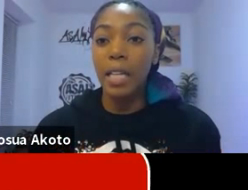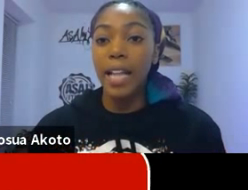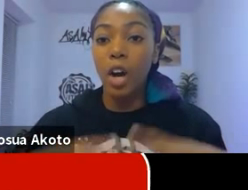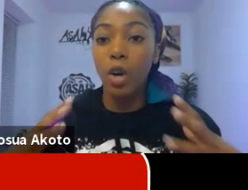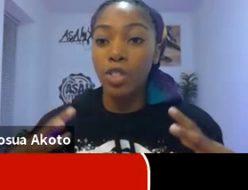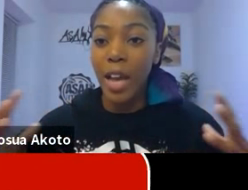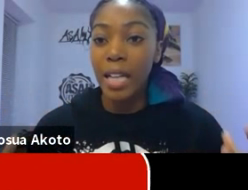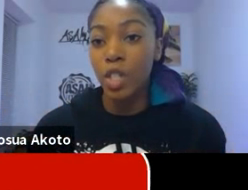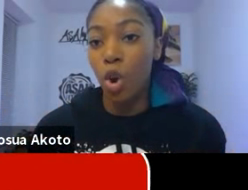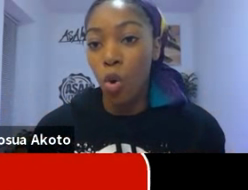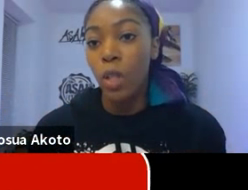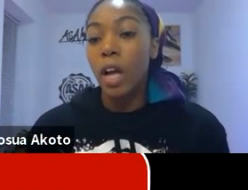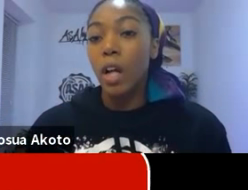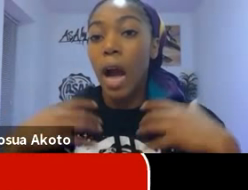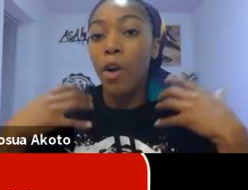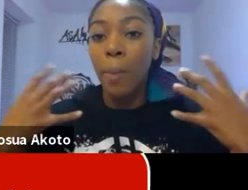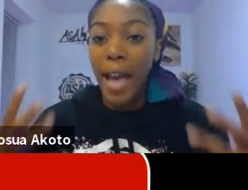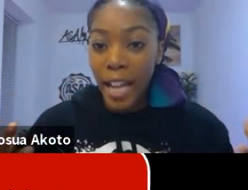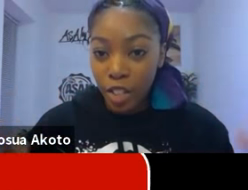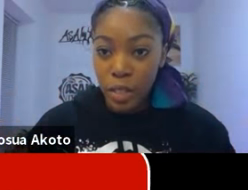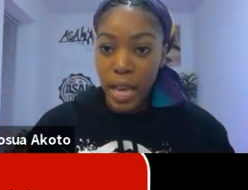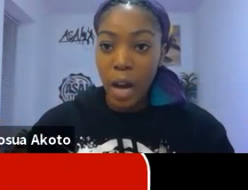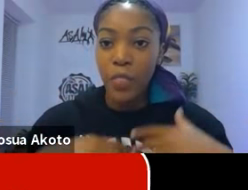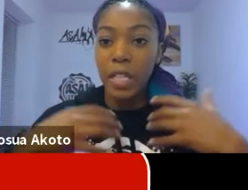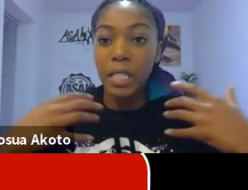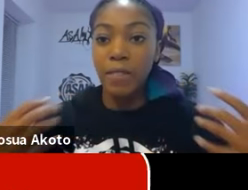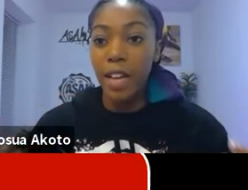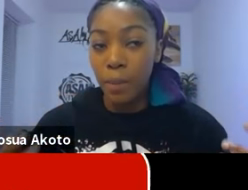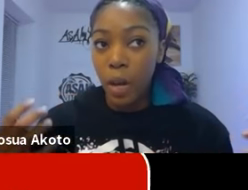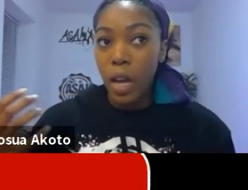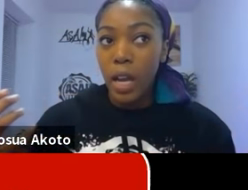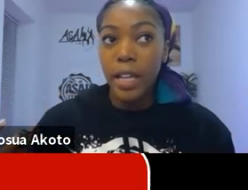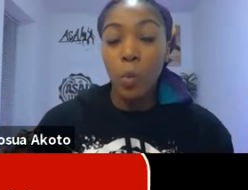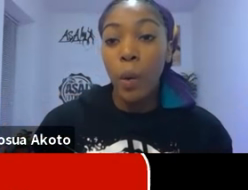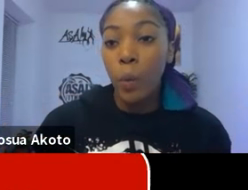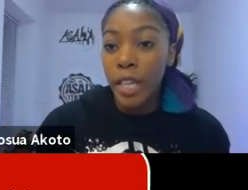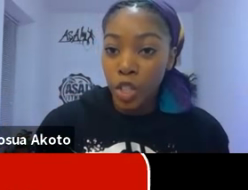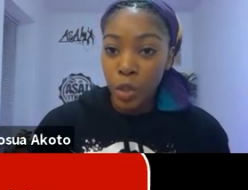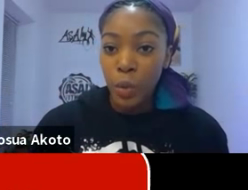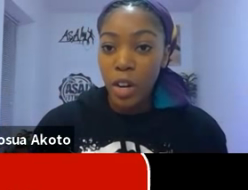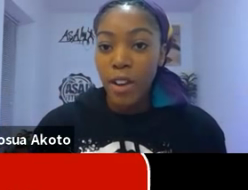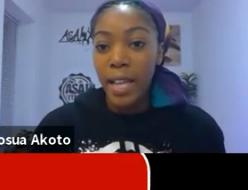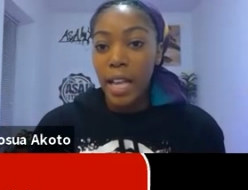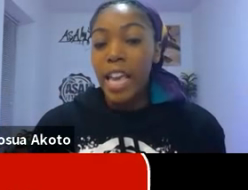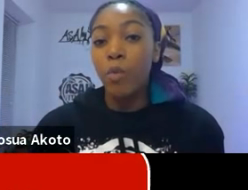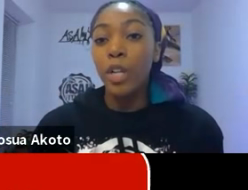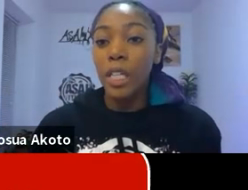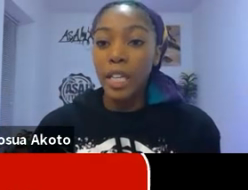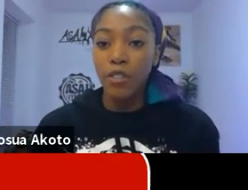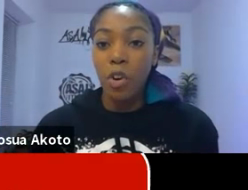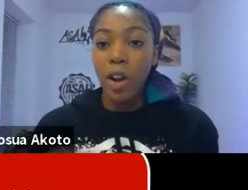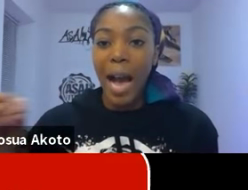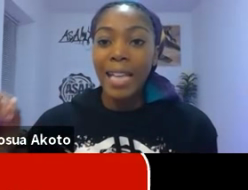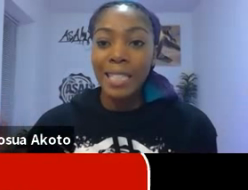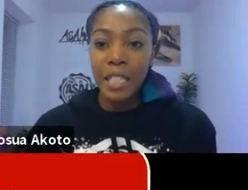kind of look at culture as a whole, our patterns, how things develop in what we do, all right? If we're